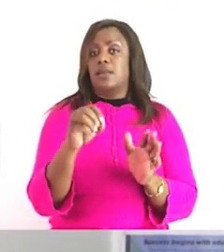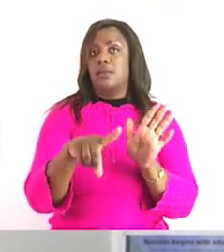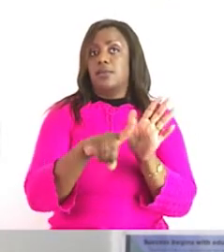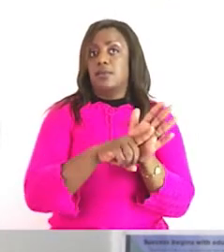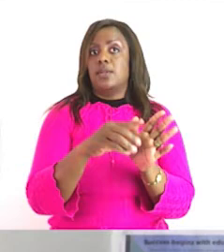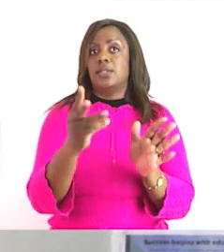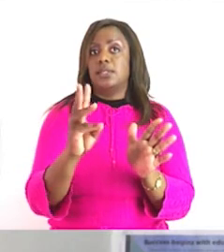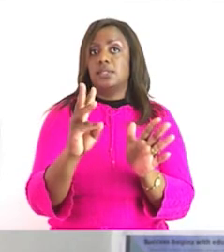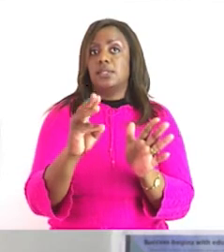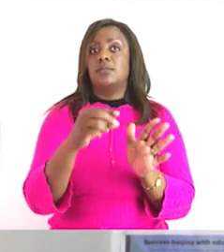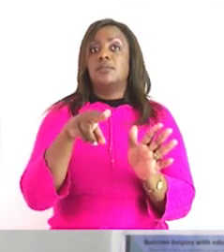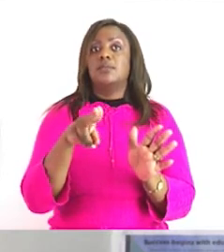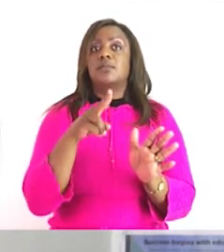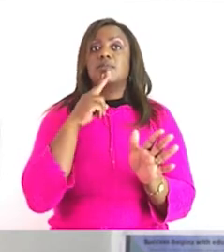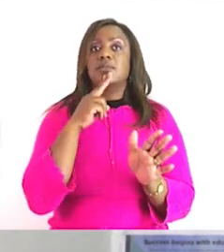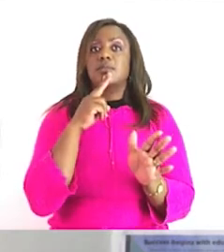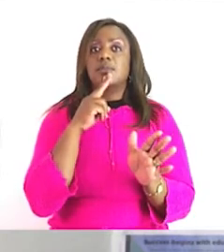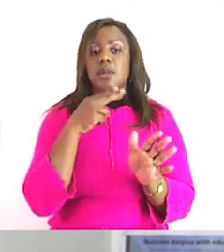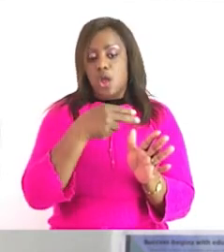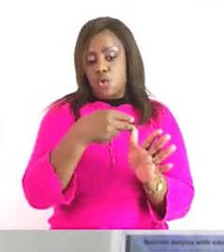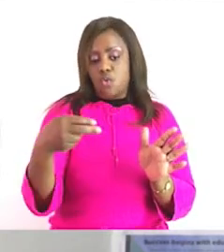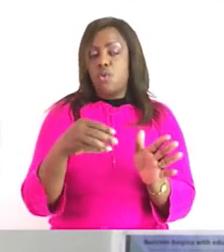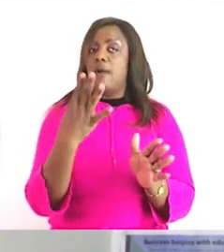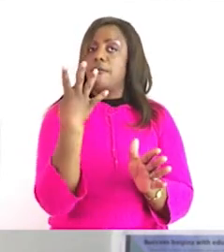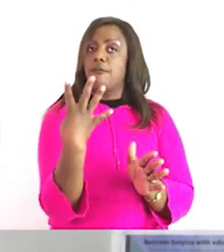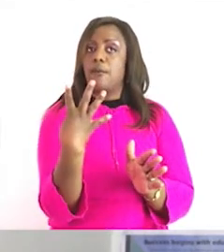Take away 4 from 6, you have